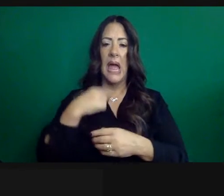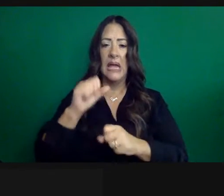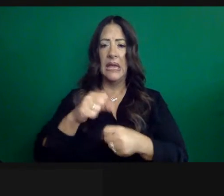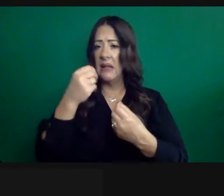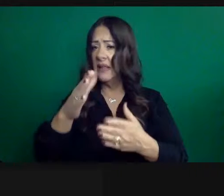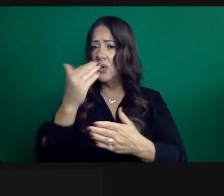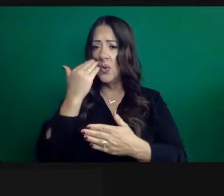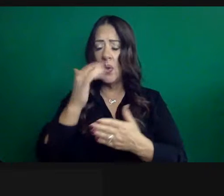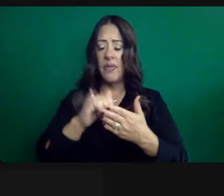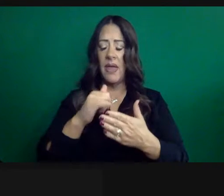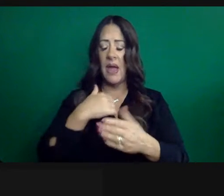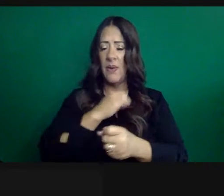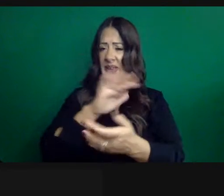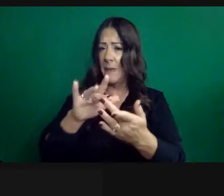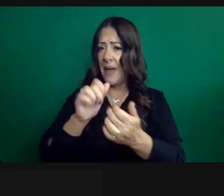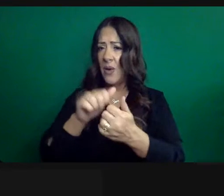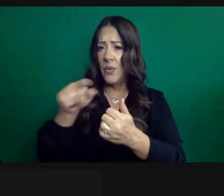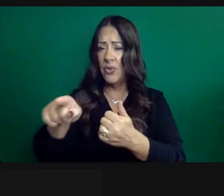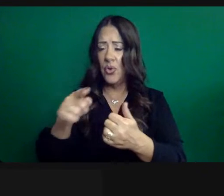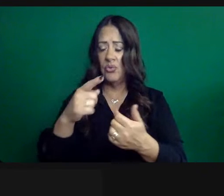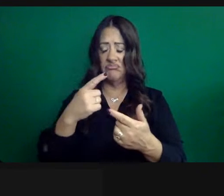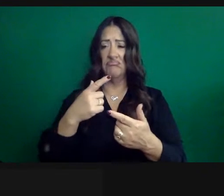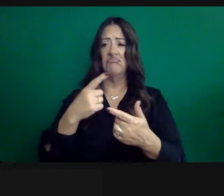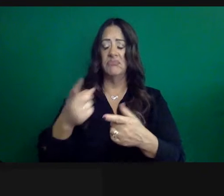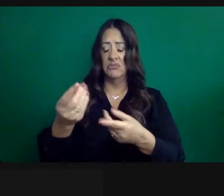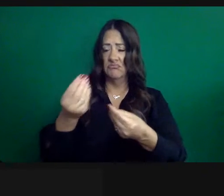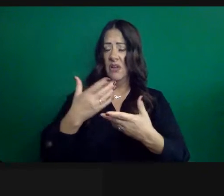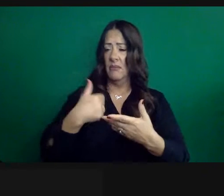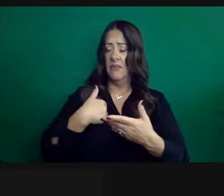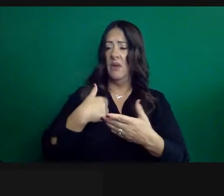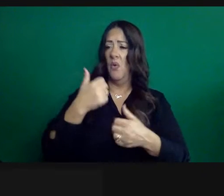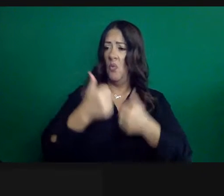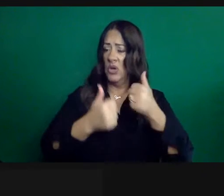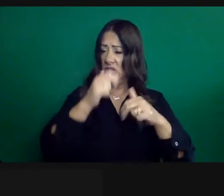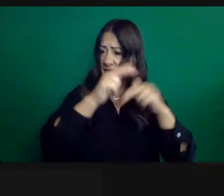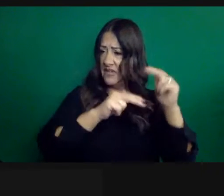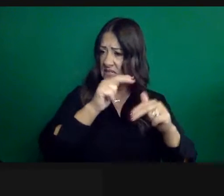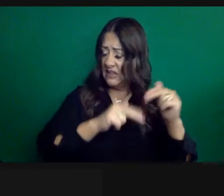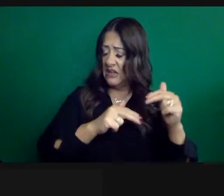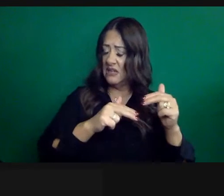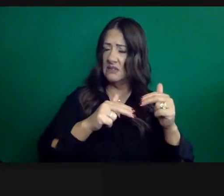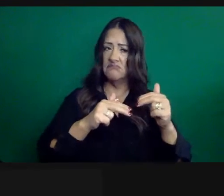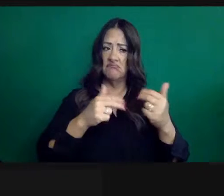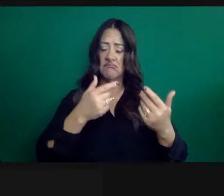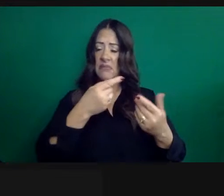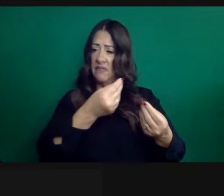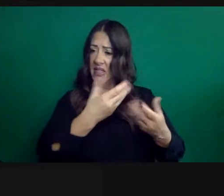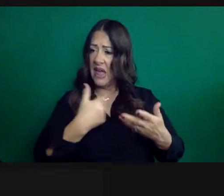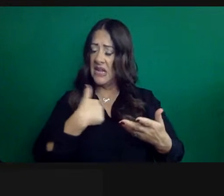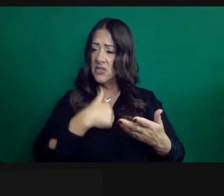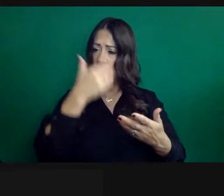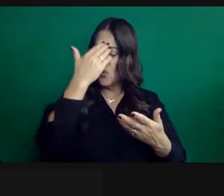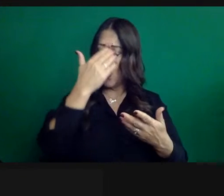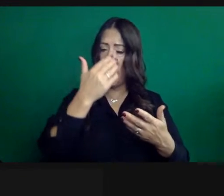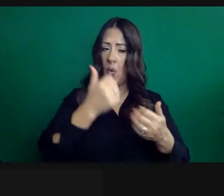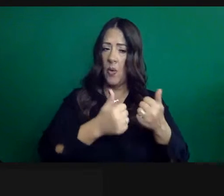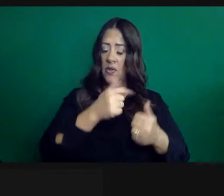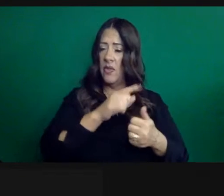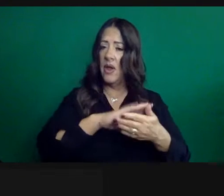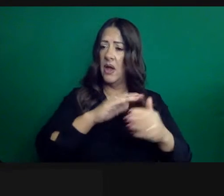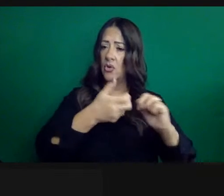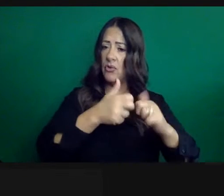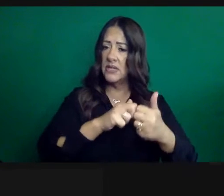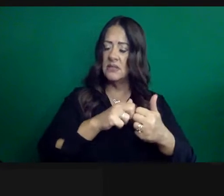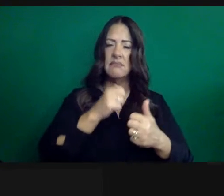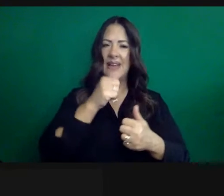get back to you with specifics on facilities that have let us know at the state level. I don't know